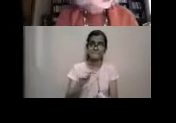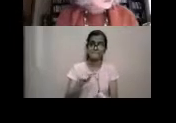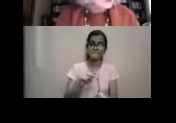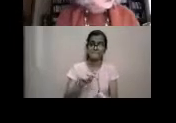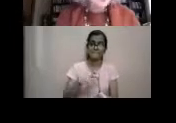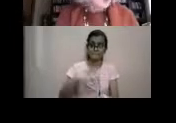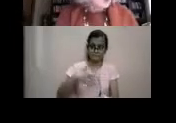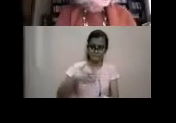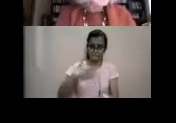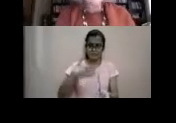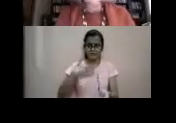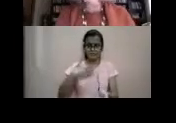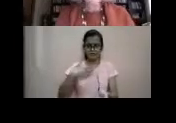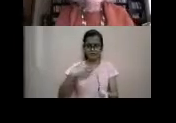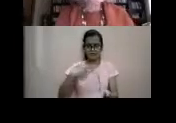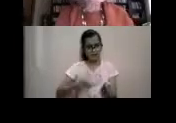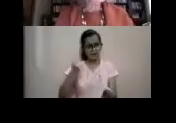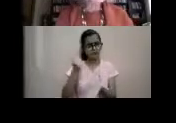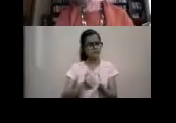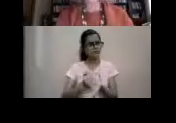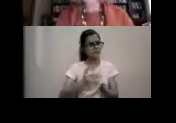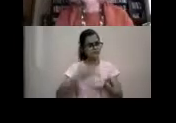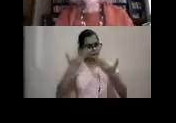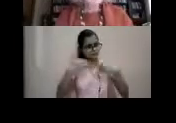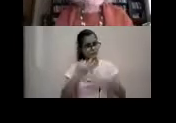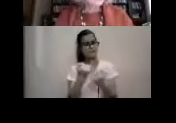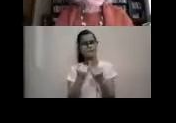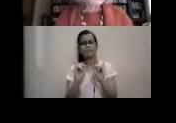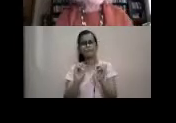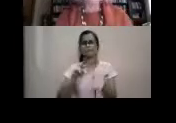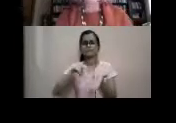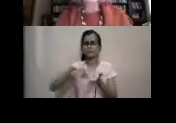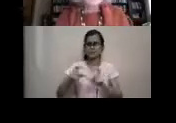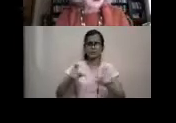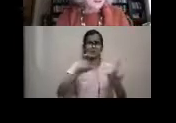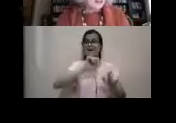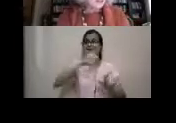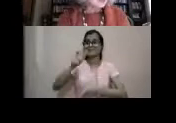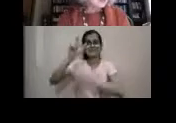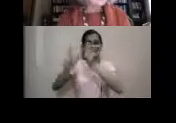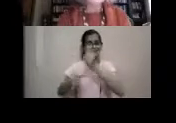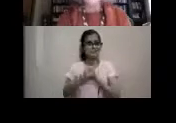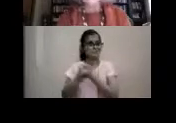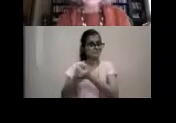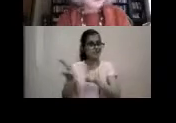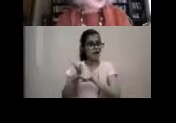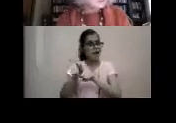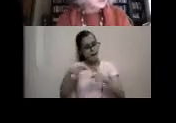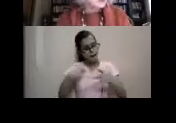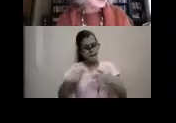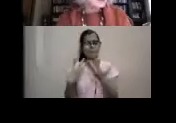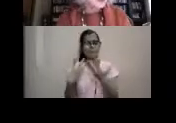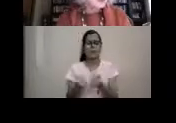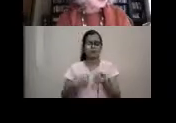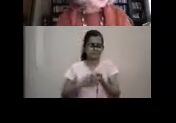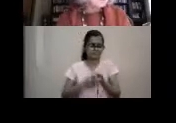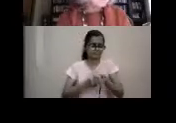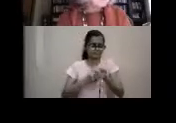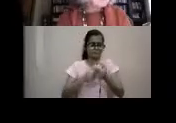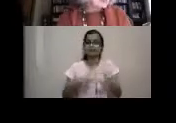to food only if there are caring others who can provide that food and assist with her